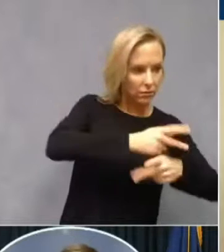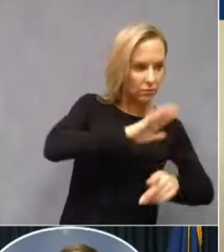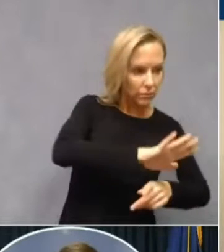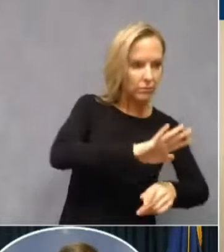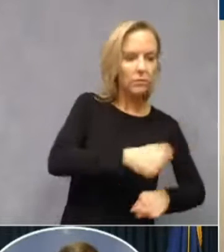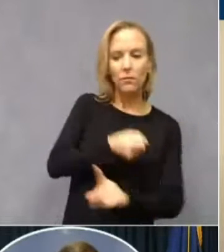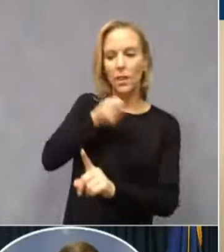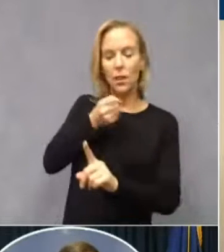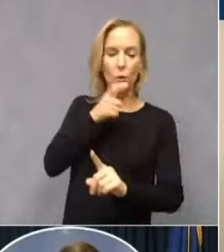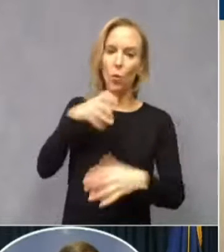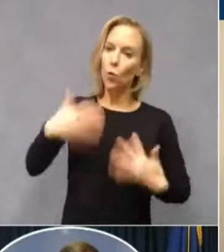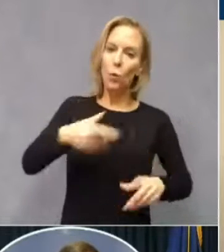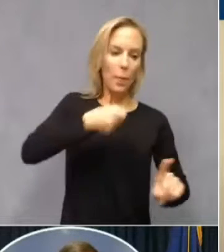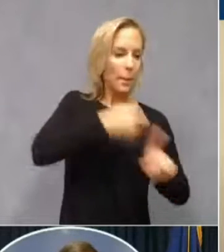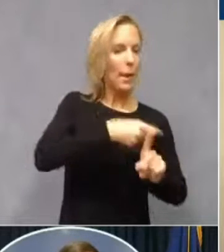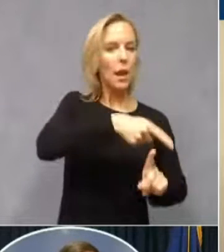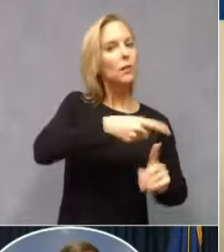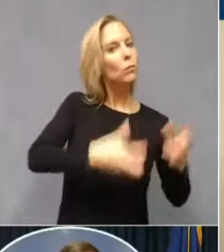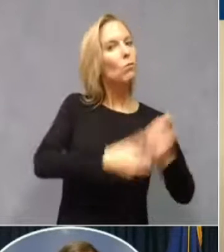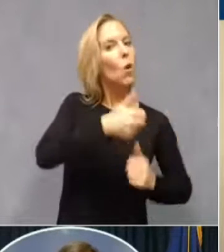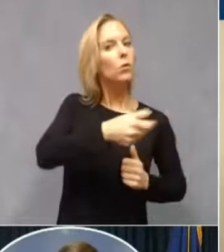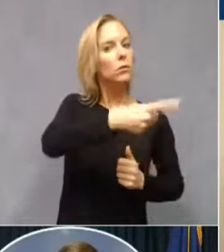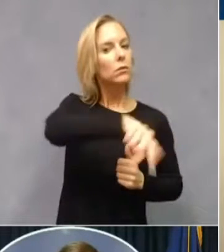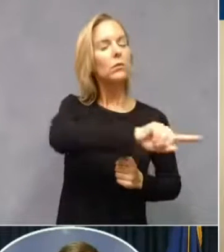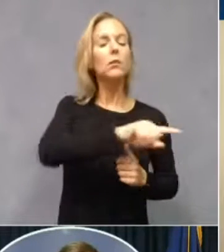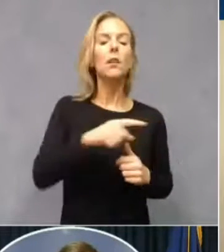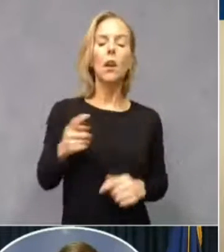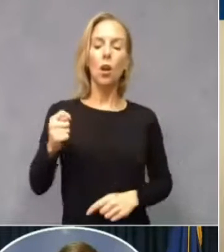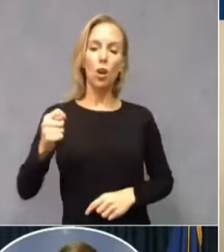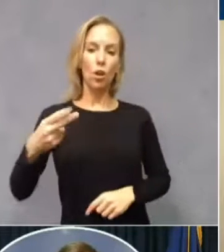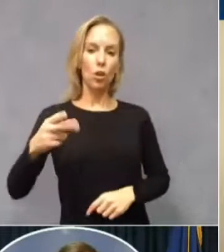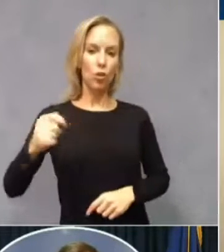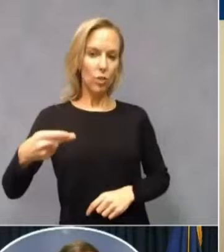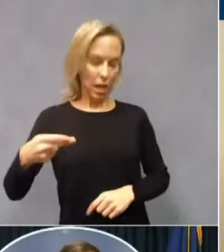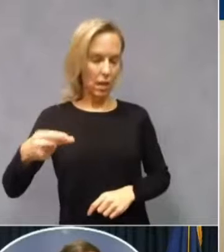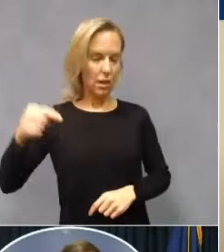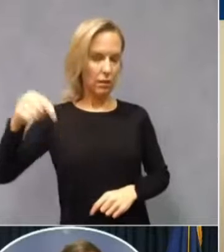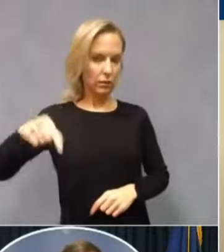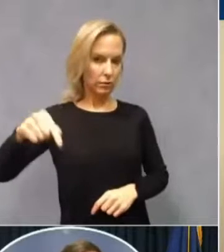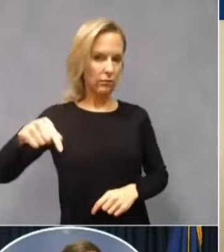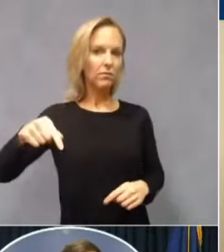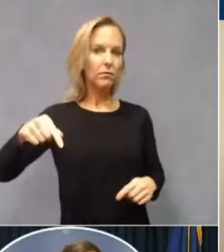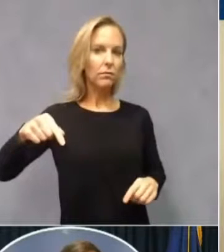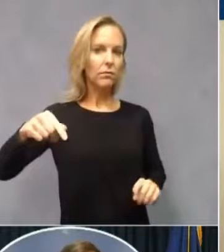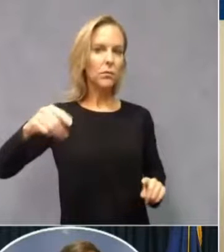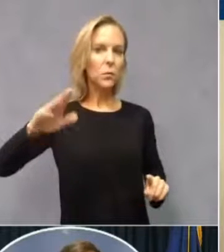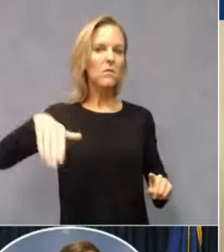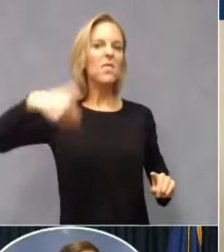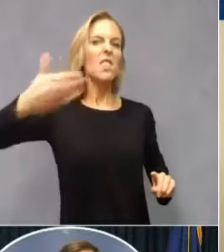most. We will on Thursday, which is the next one of these briefings we'll do,